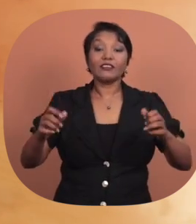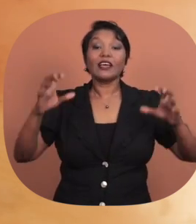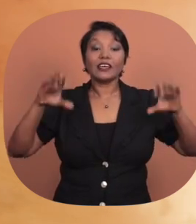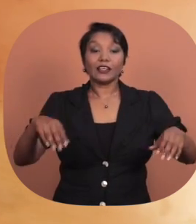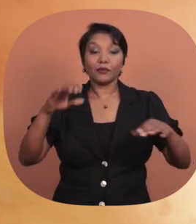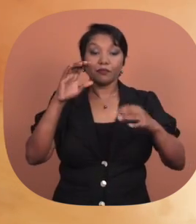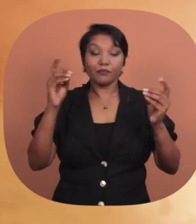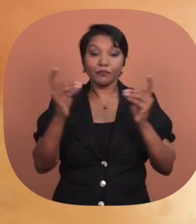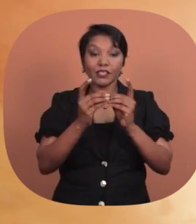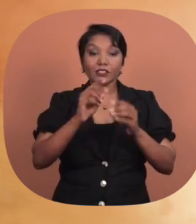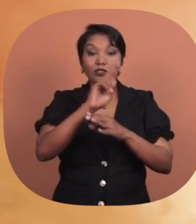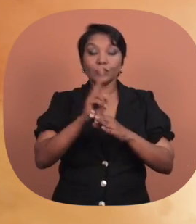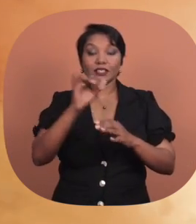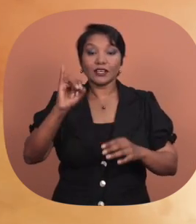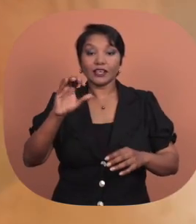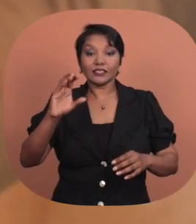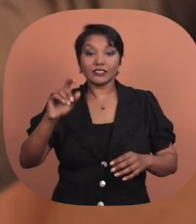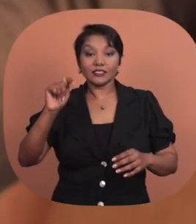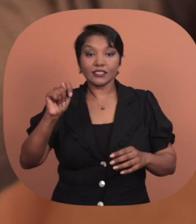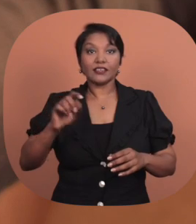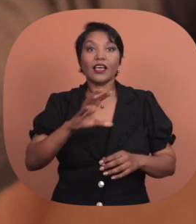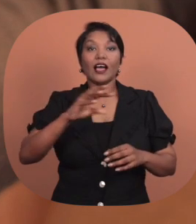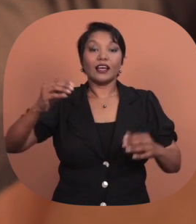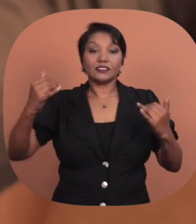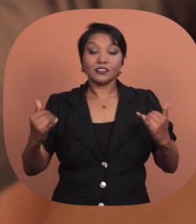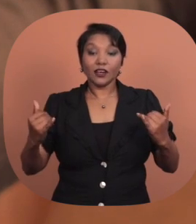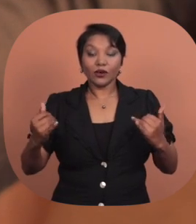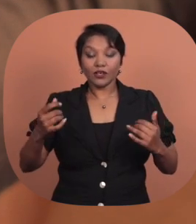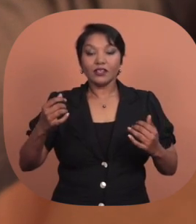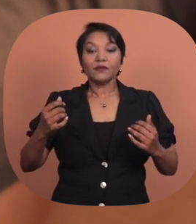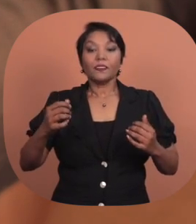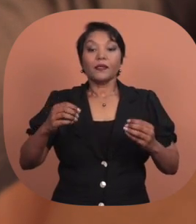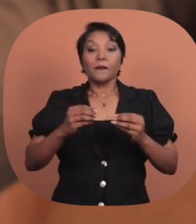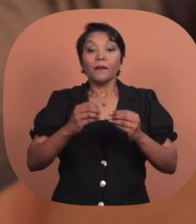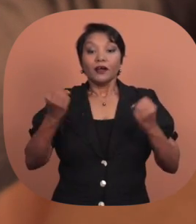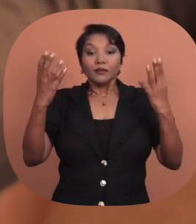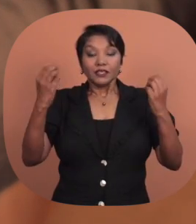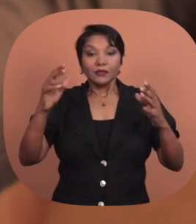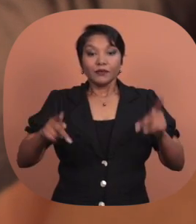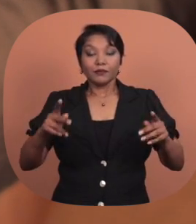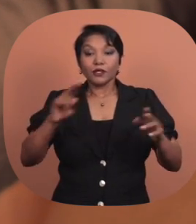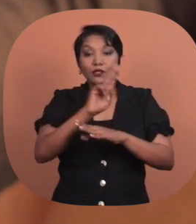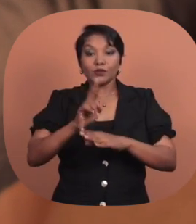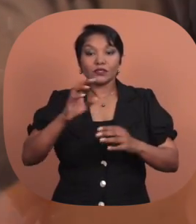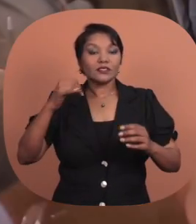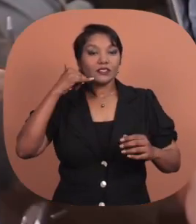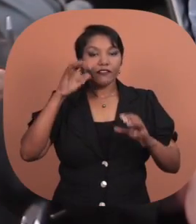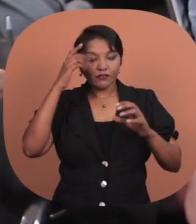their mobile phones, and that by 2018, mobile usage penetration is expected to grow to more than